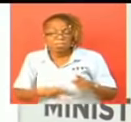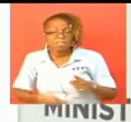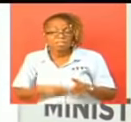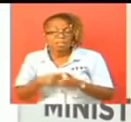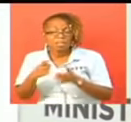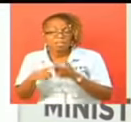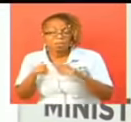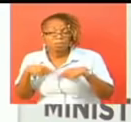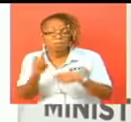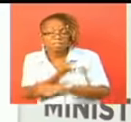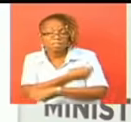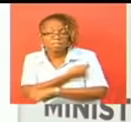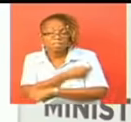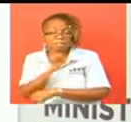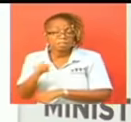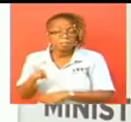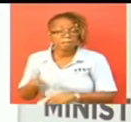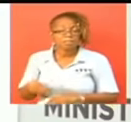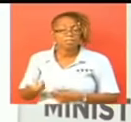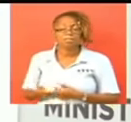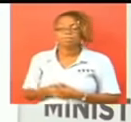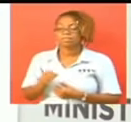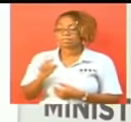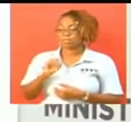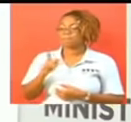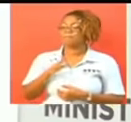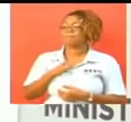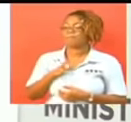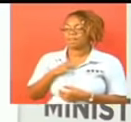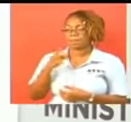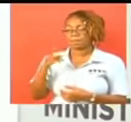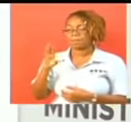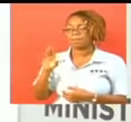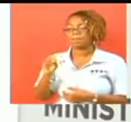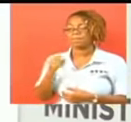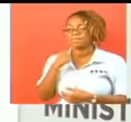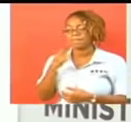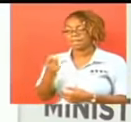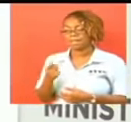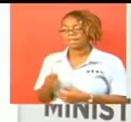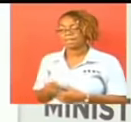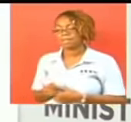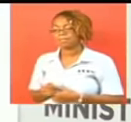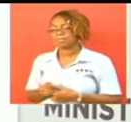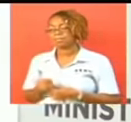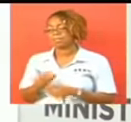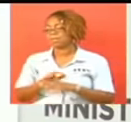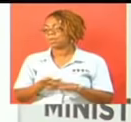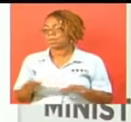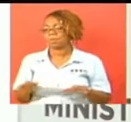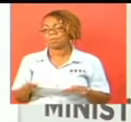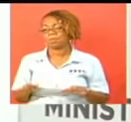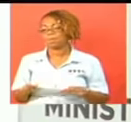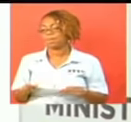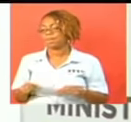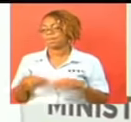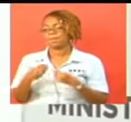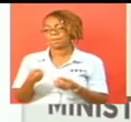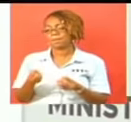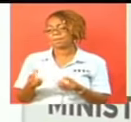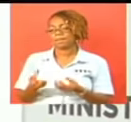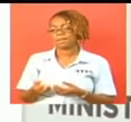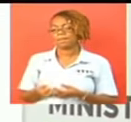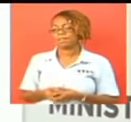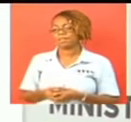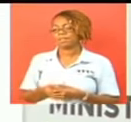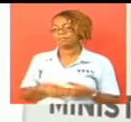the WHO, the World Health Organization, has specifically said that we shouldn't really offer pregnancy testing or recommend it prior to